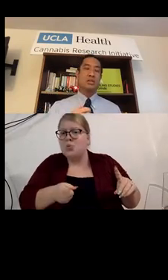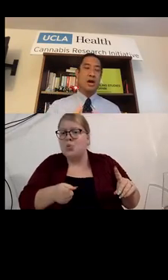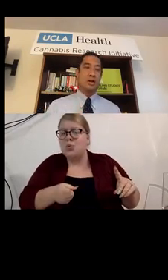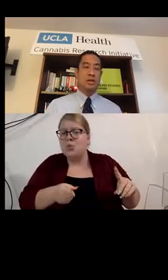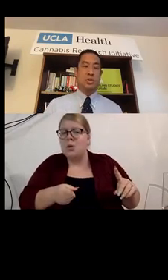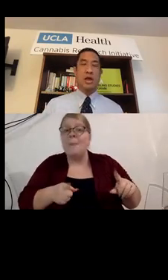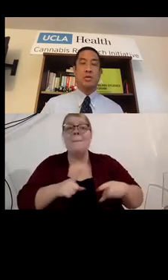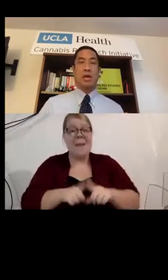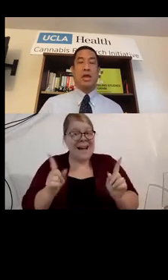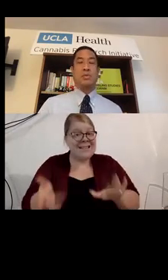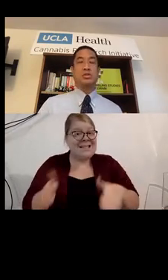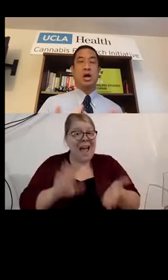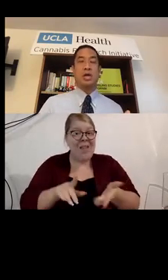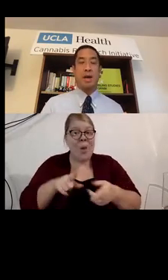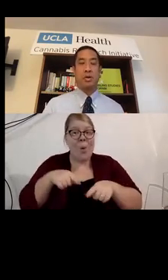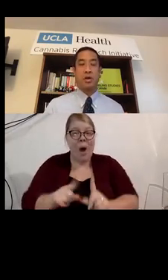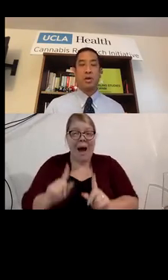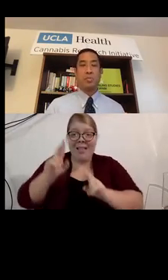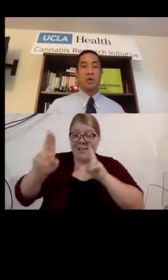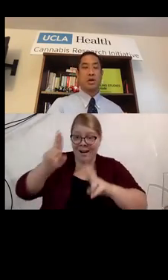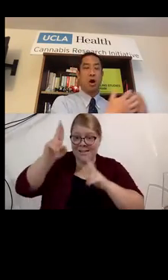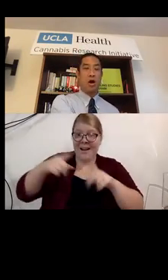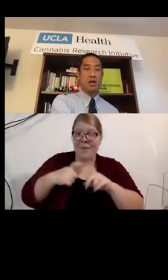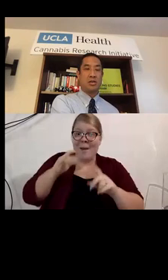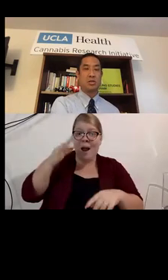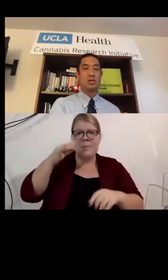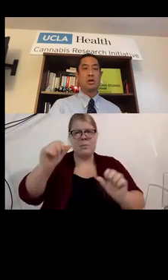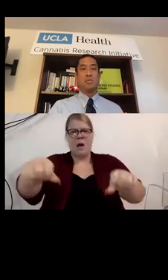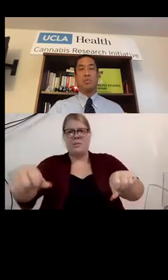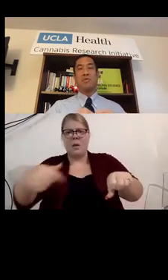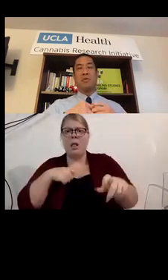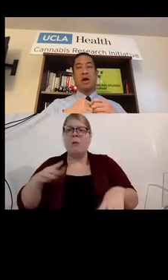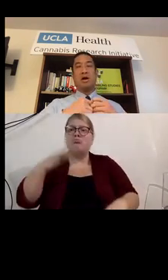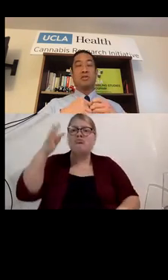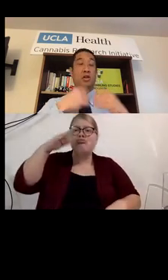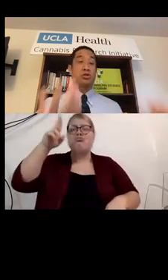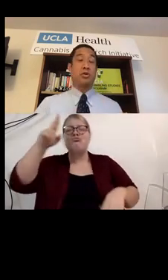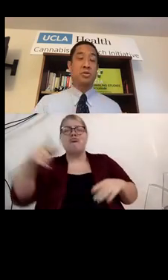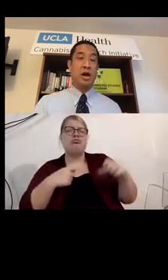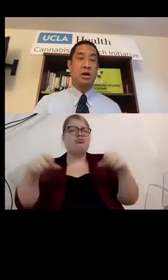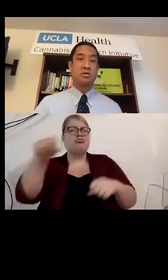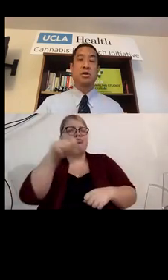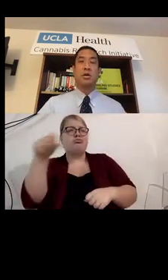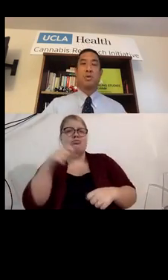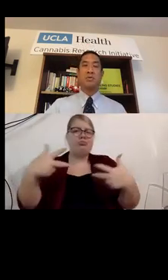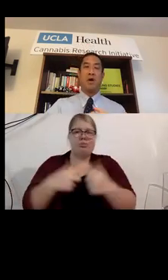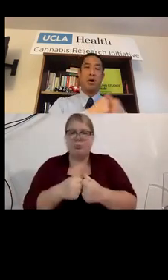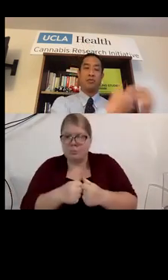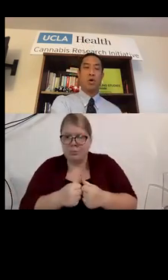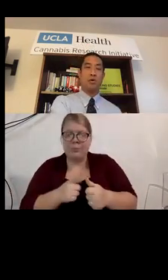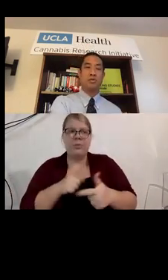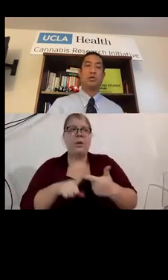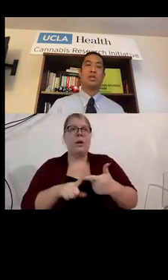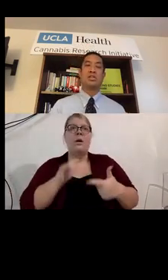while intoxicated by cannabis does happen. People get into car accidents, people self-injure themselves, people fall